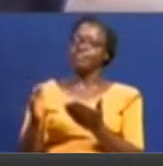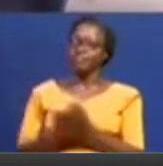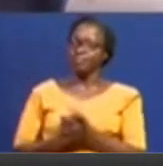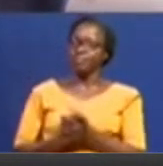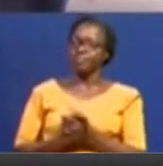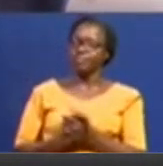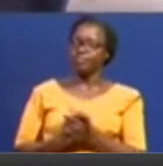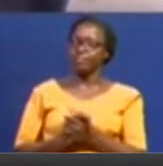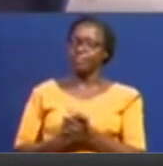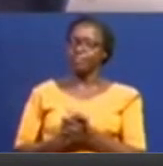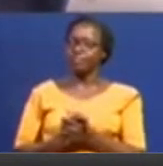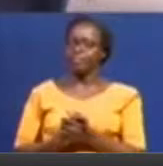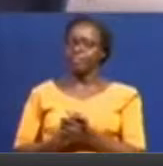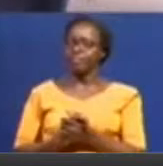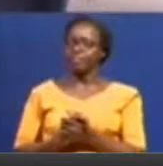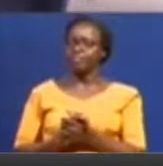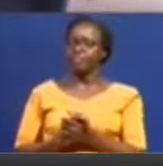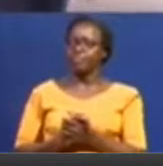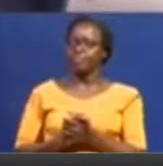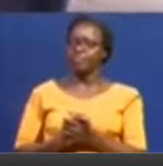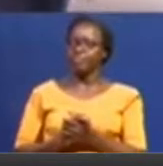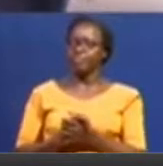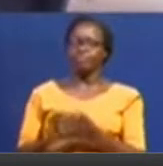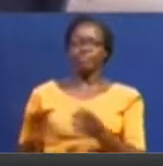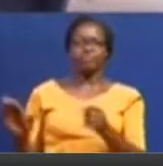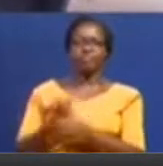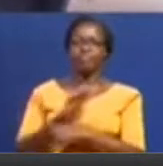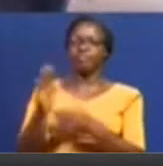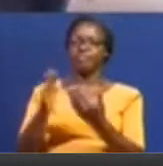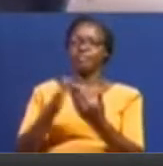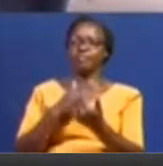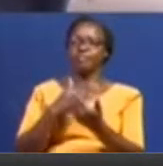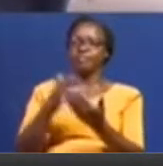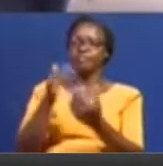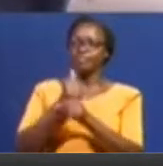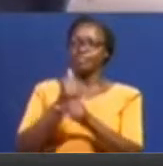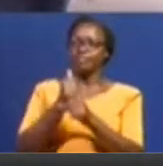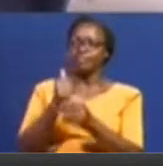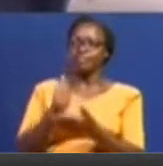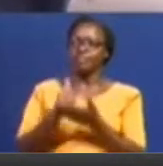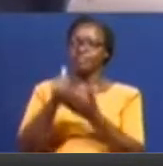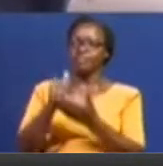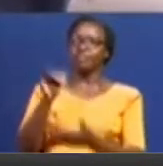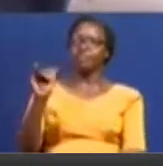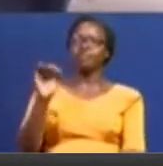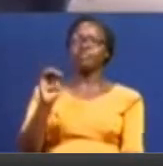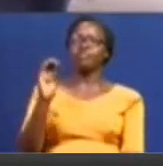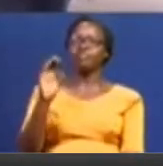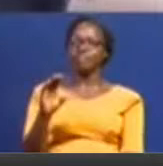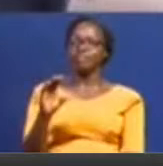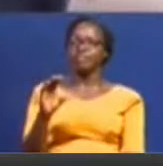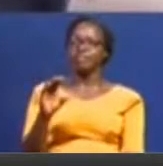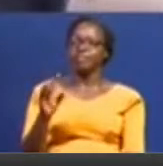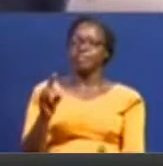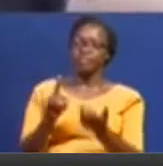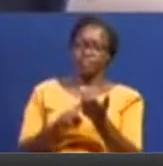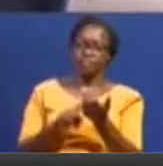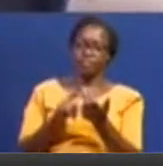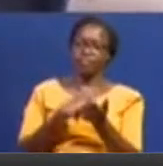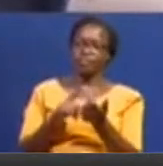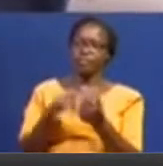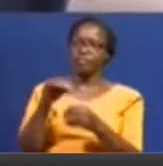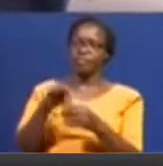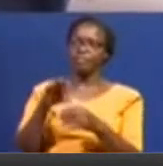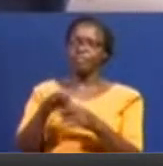Yes. It's an entire framework, yes, that helps the IEBC count